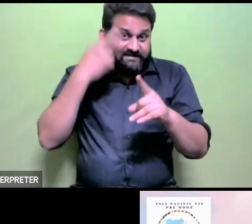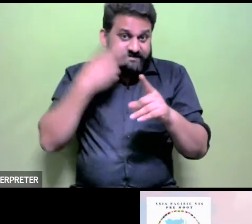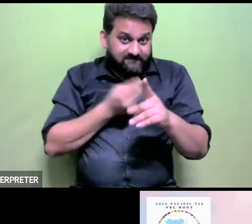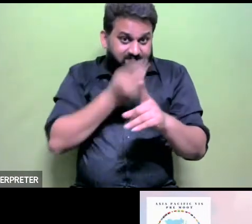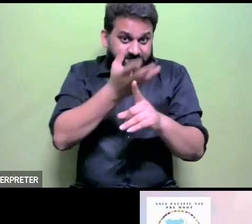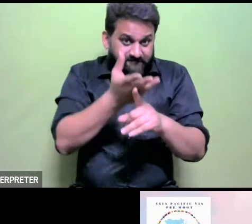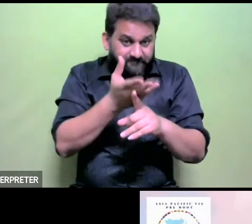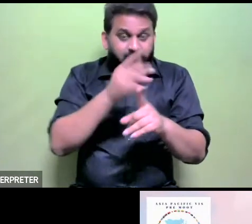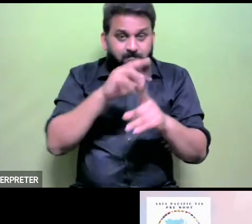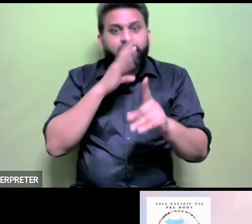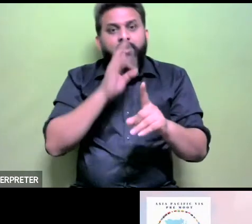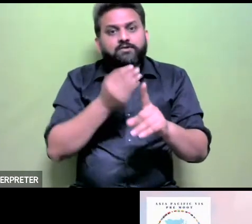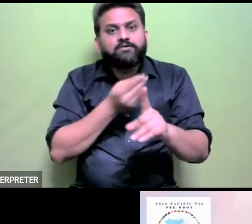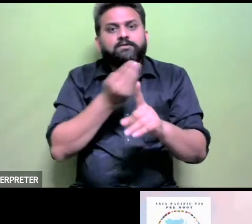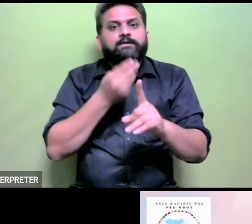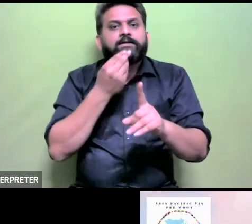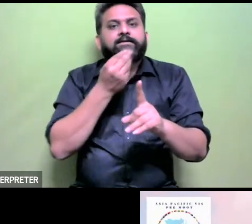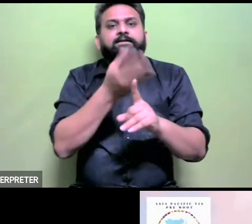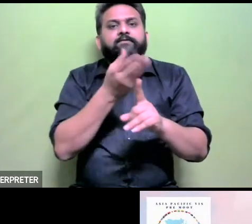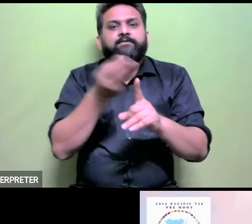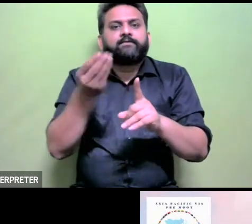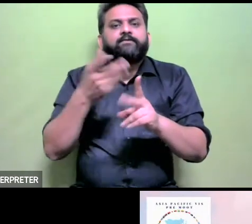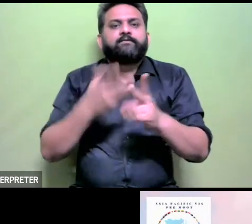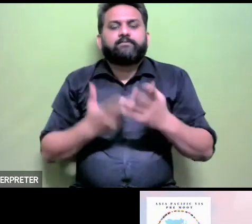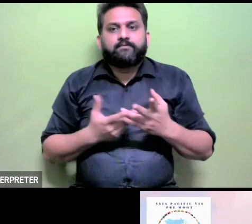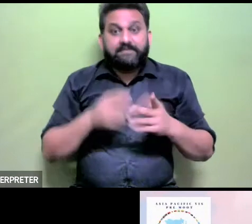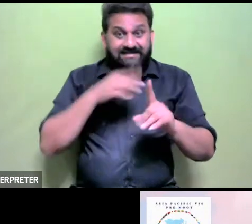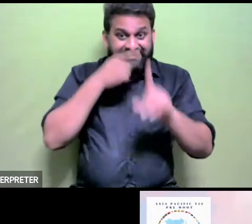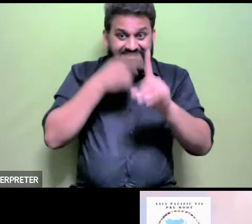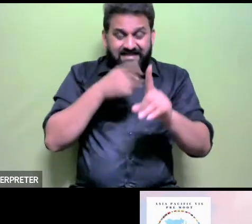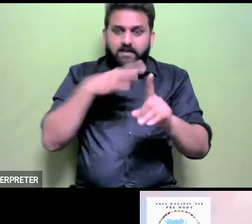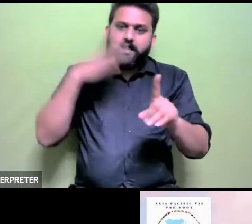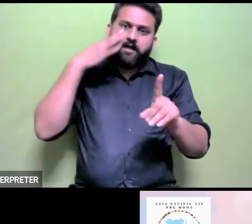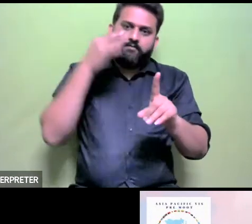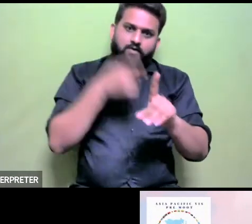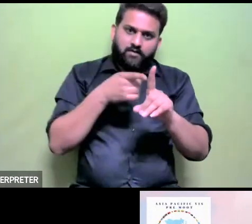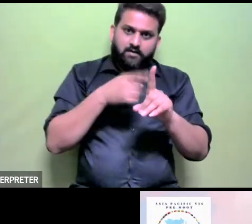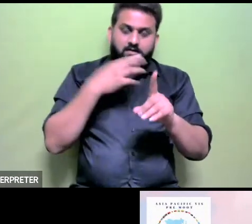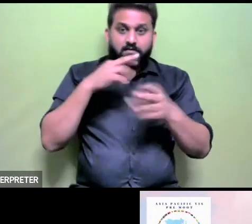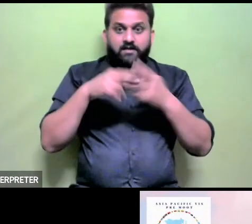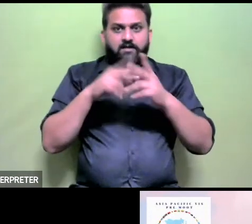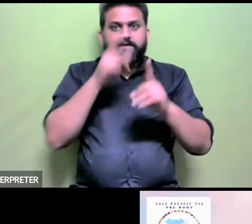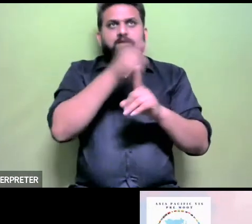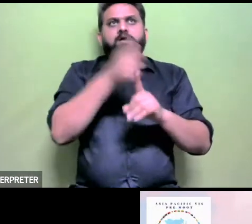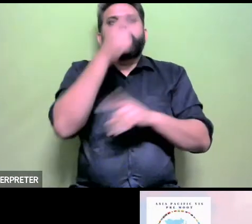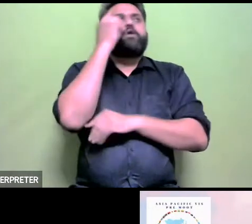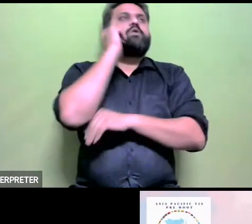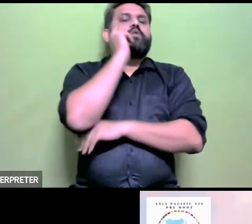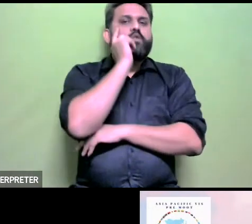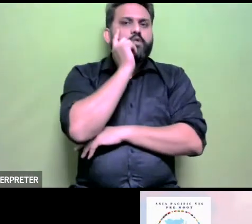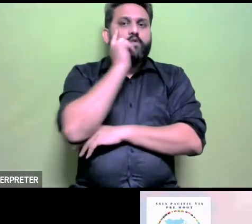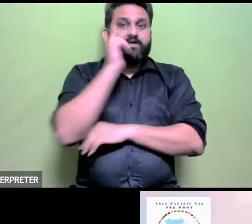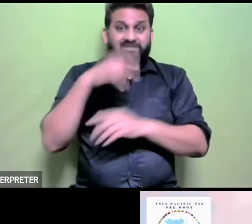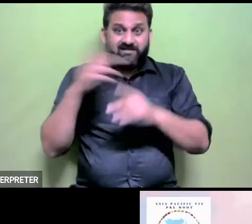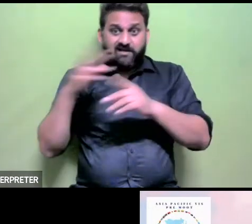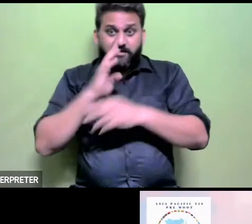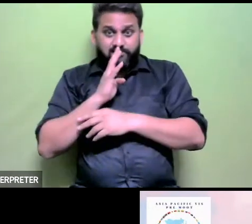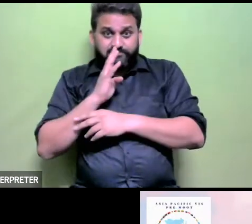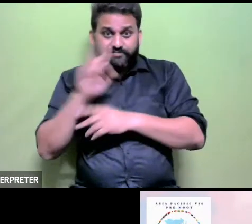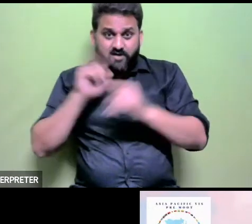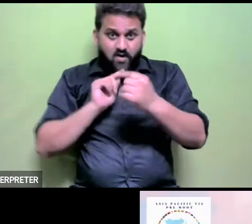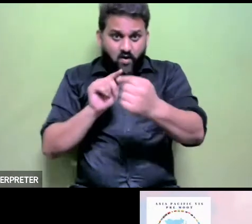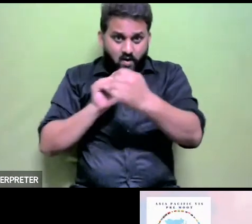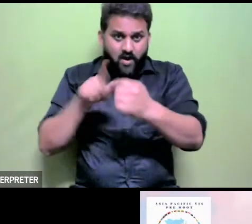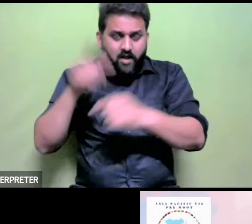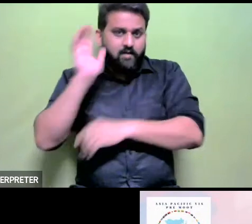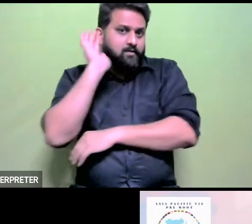your reason which you are giving it. So, and that is very important. The tribunal will know that you listened to the argument, you understood the argument, you recap